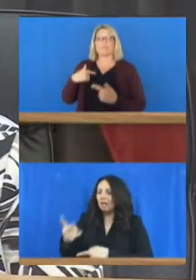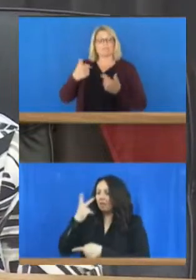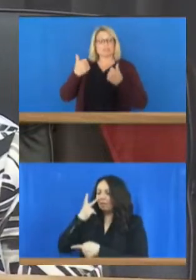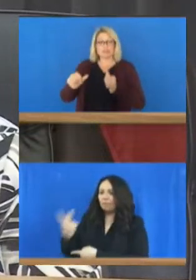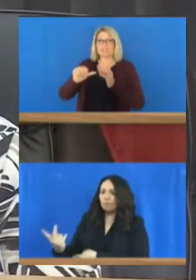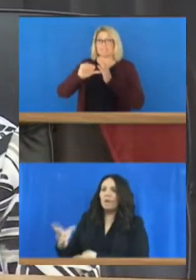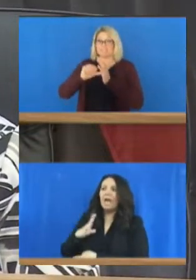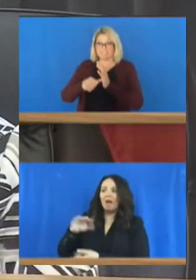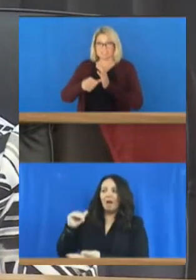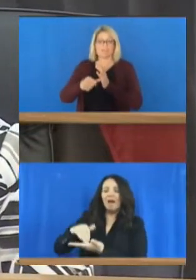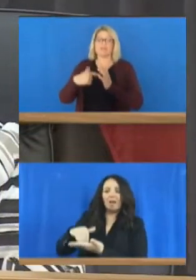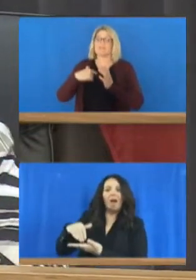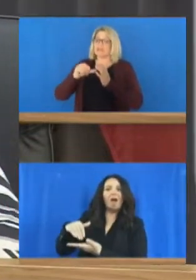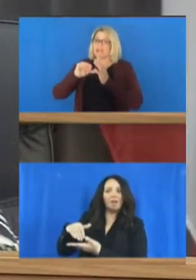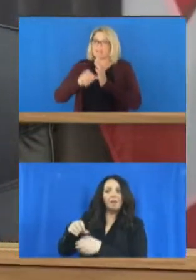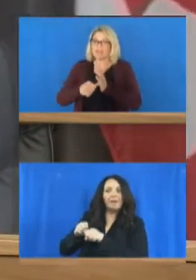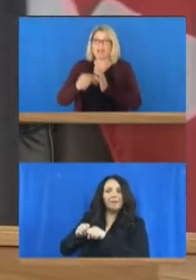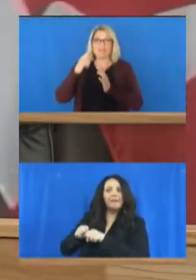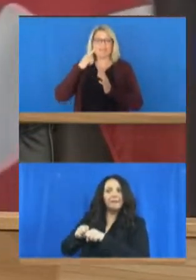much.